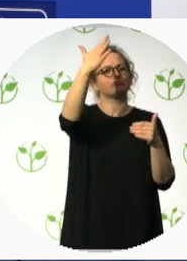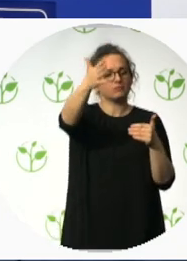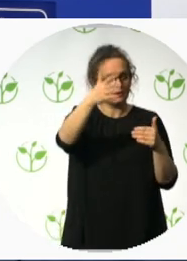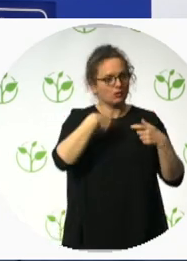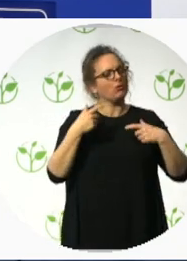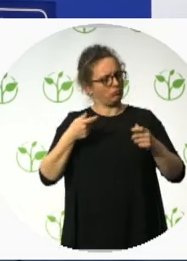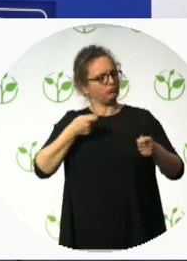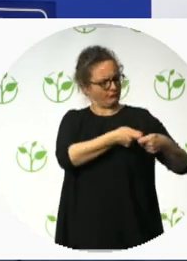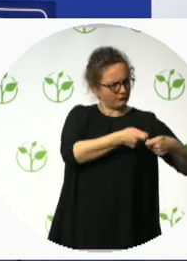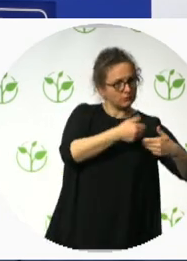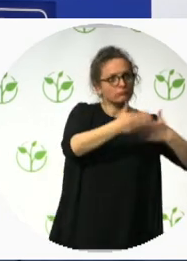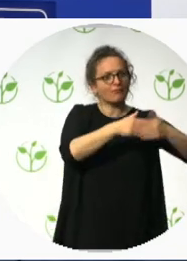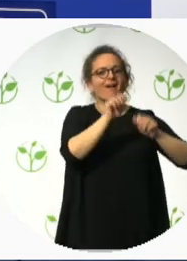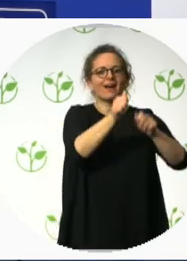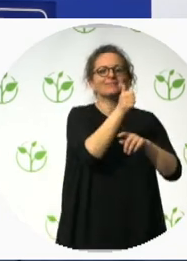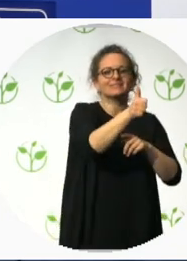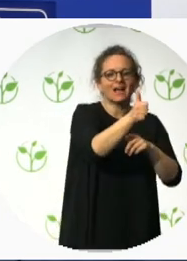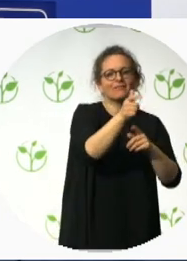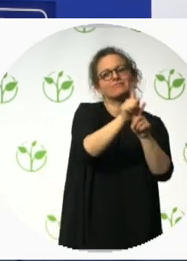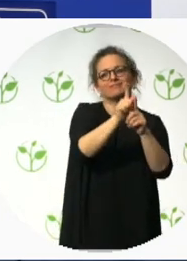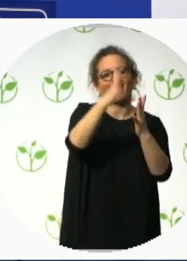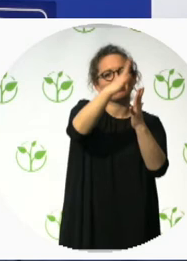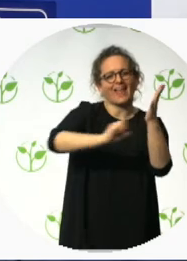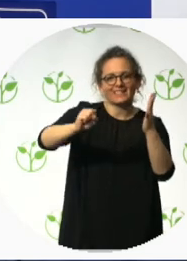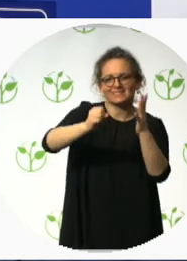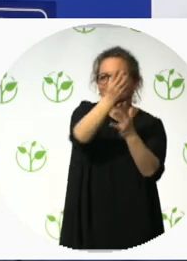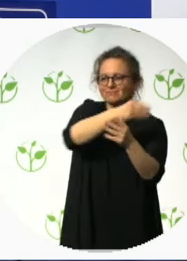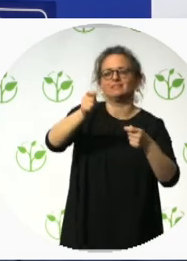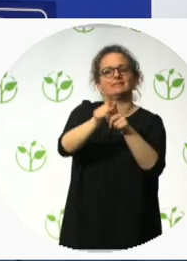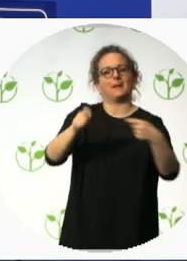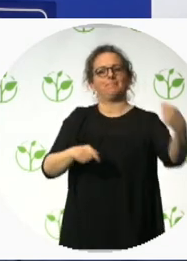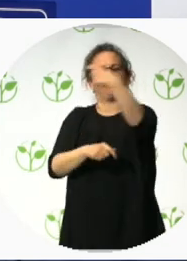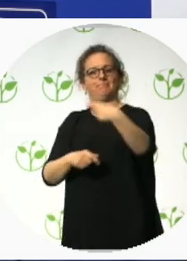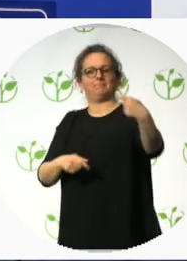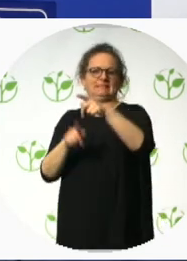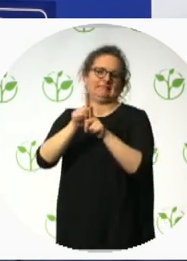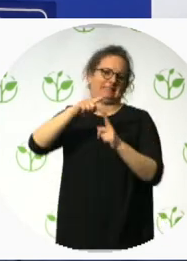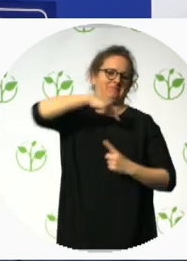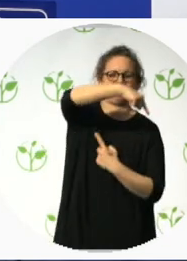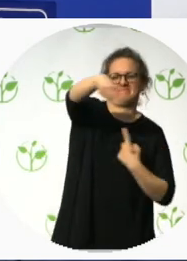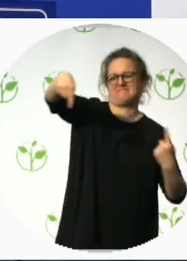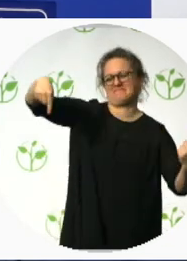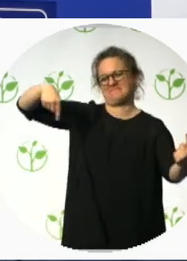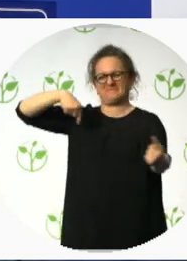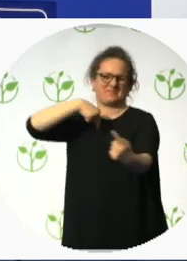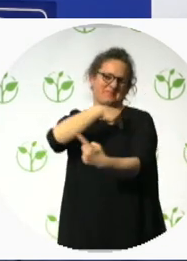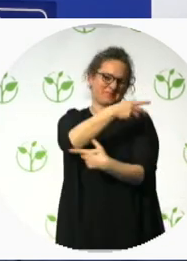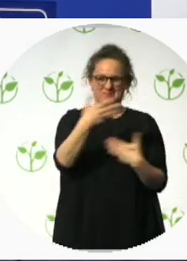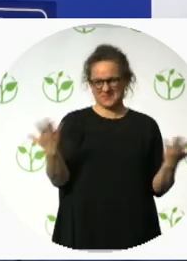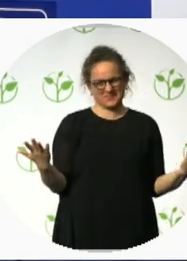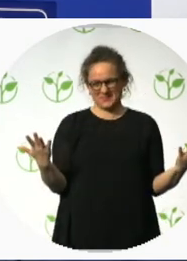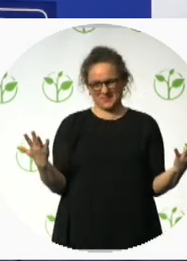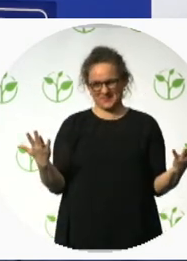cost. What Tom was referring to was, we had a situation a number of years ago